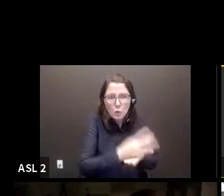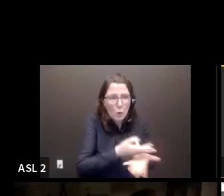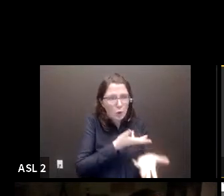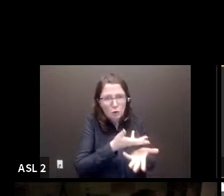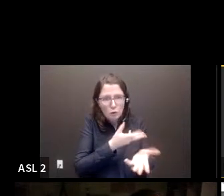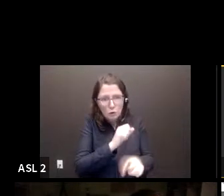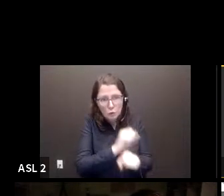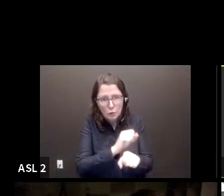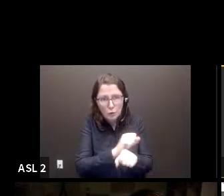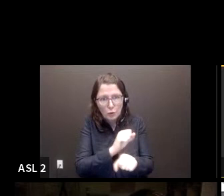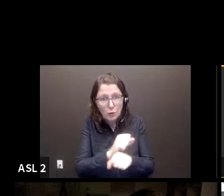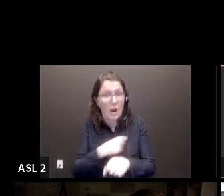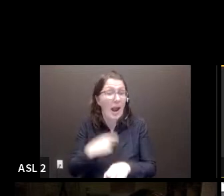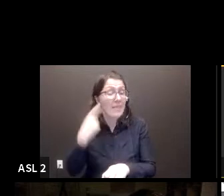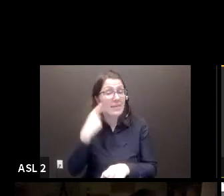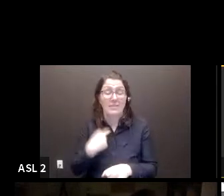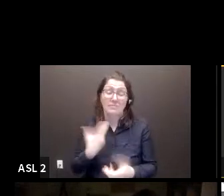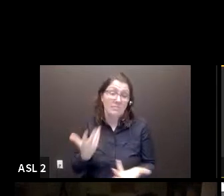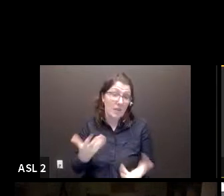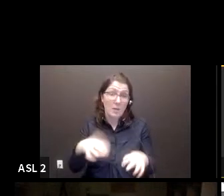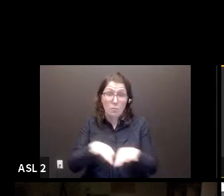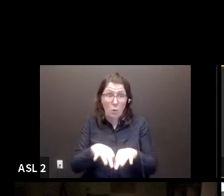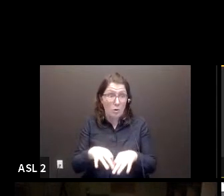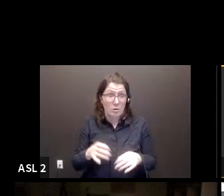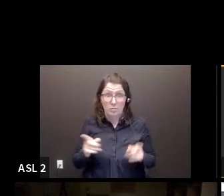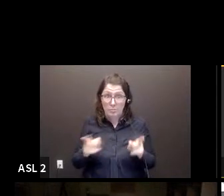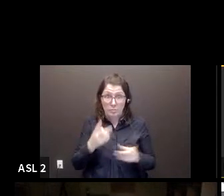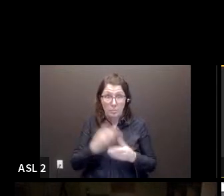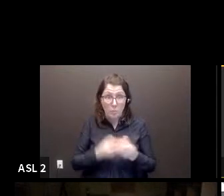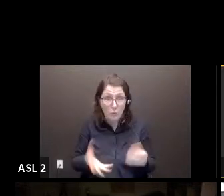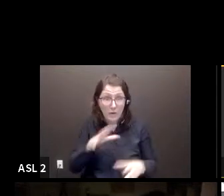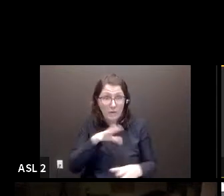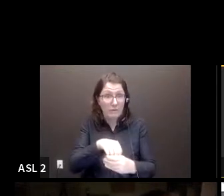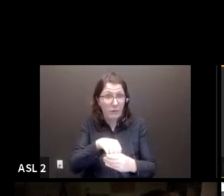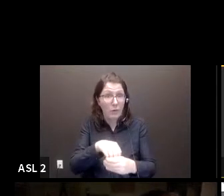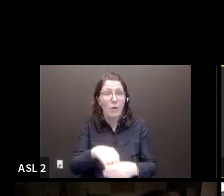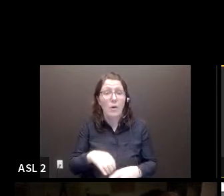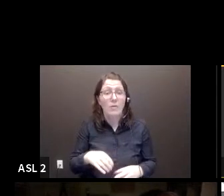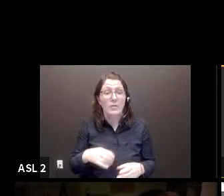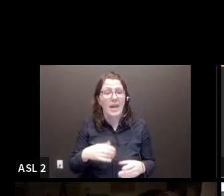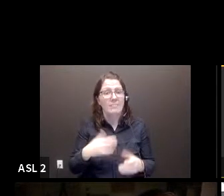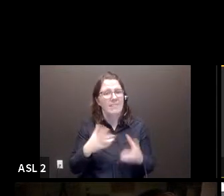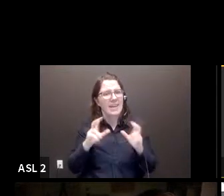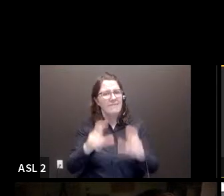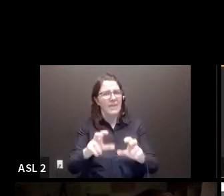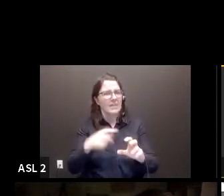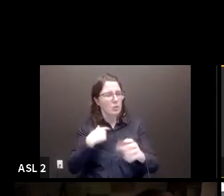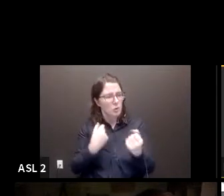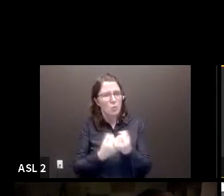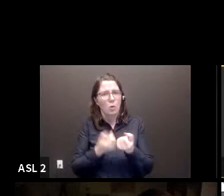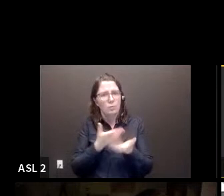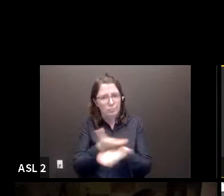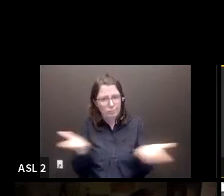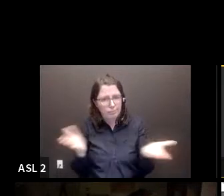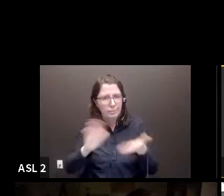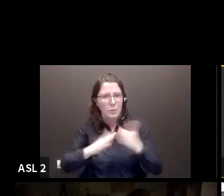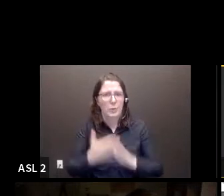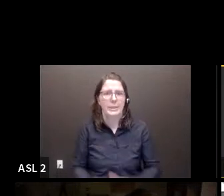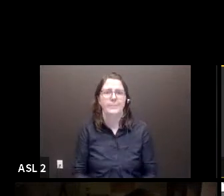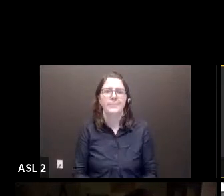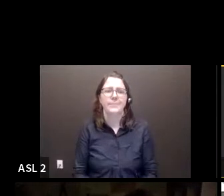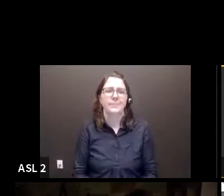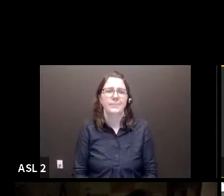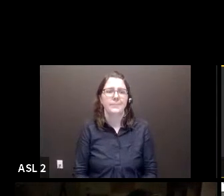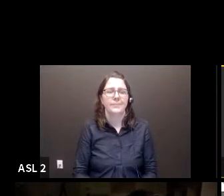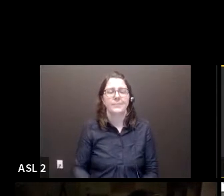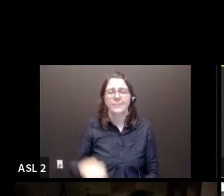to have a boat involved here and have an investment that will support the people in our community okay um i was and